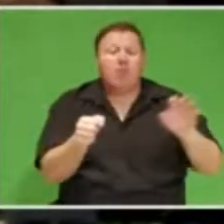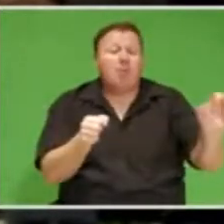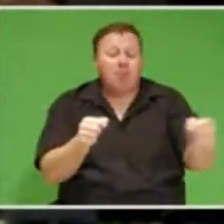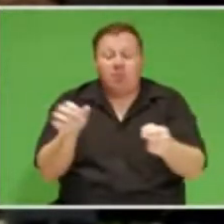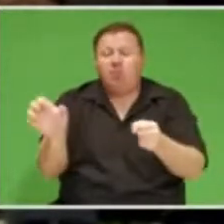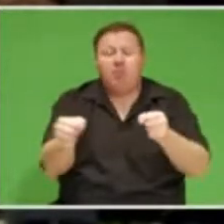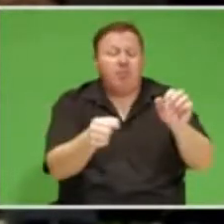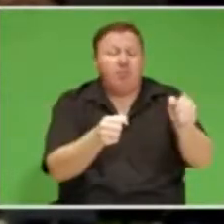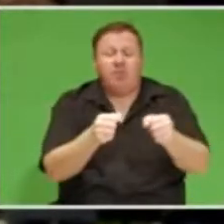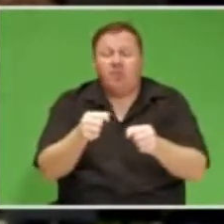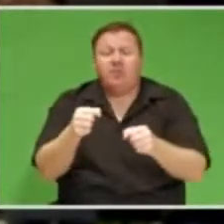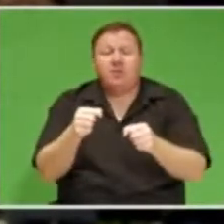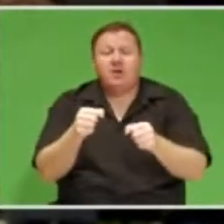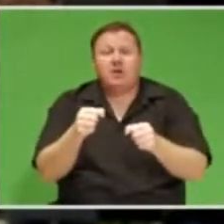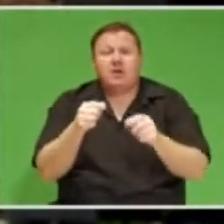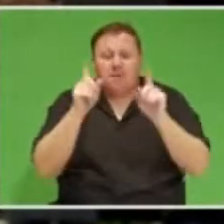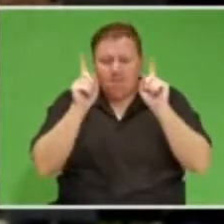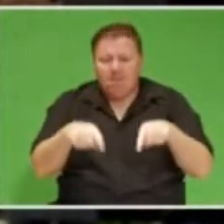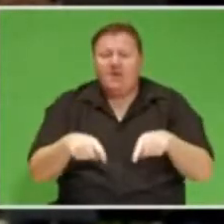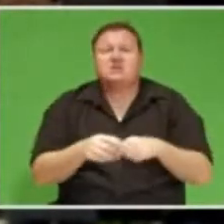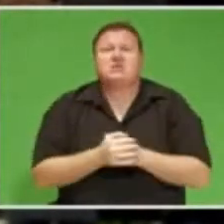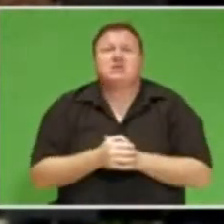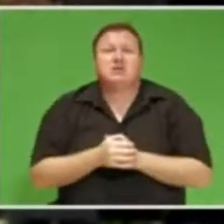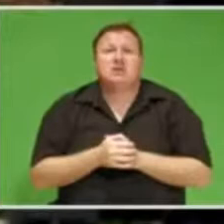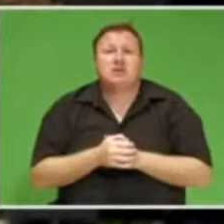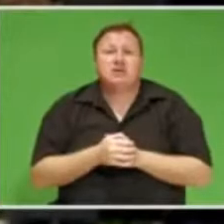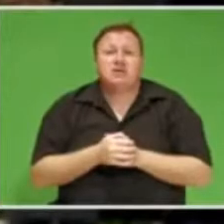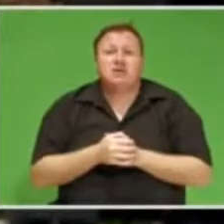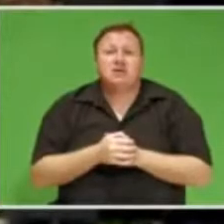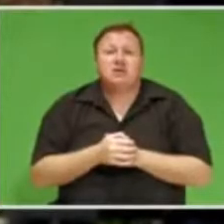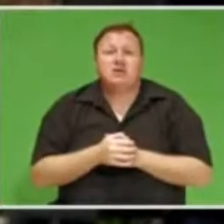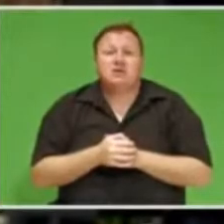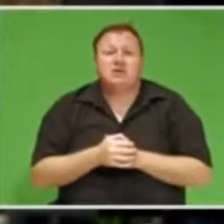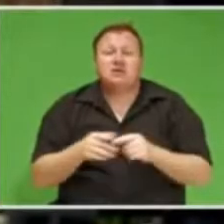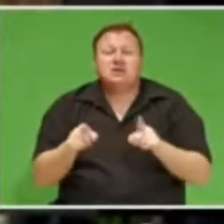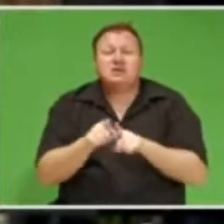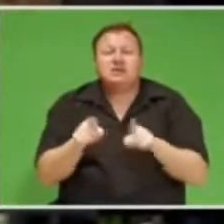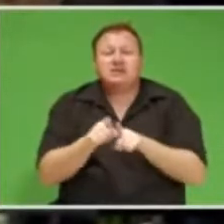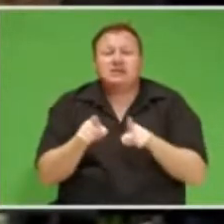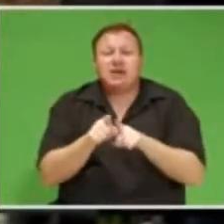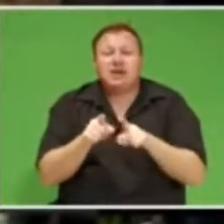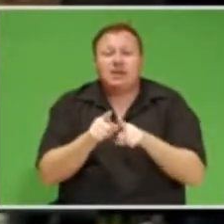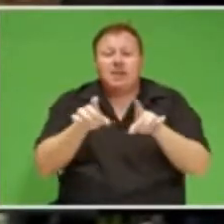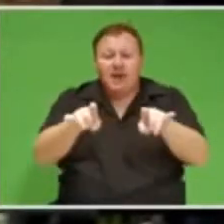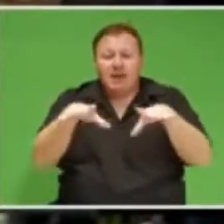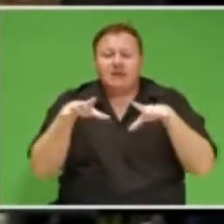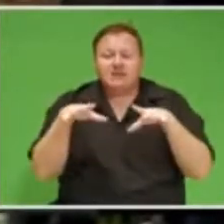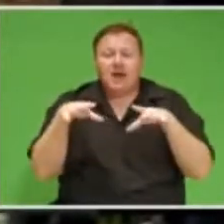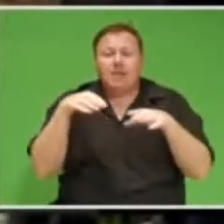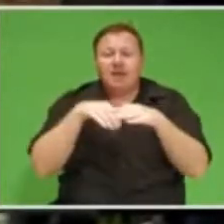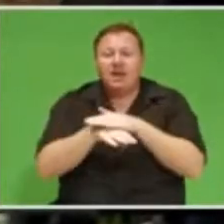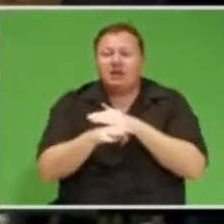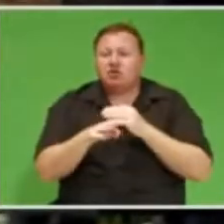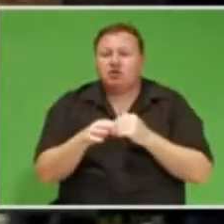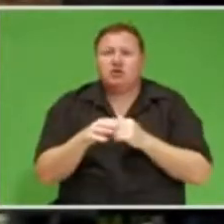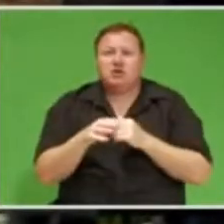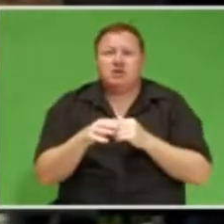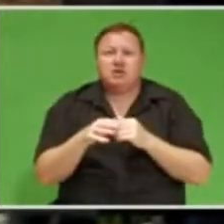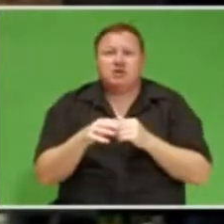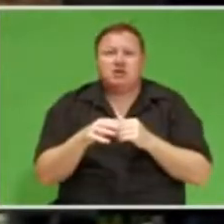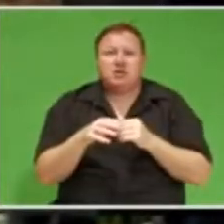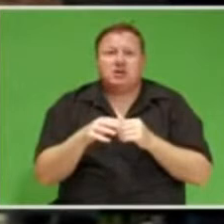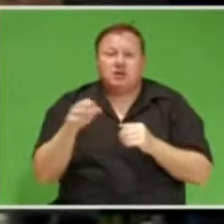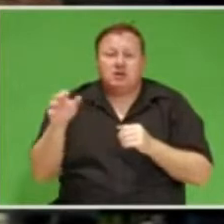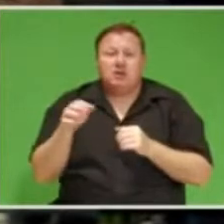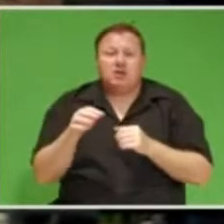servants, and entry exams will also be introduced. We are amending legislation